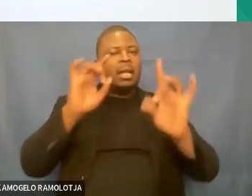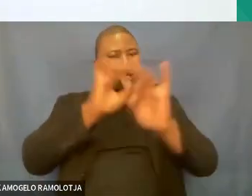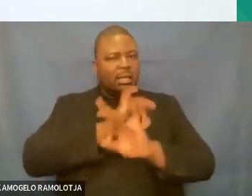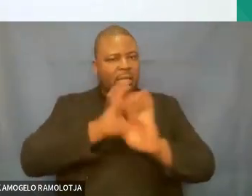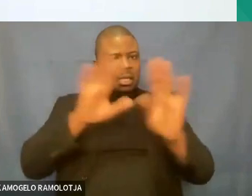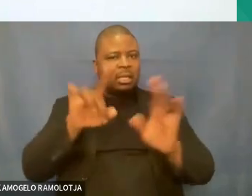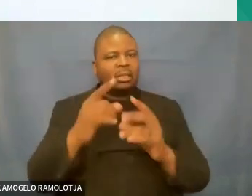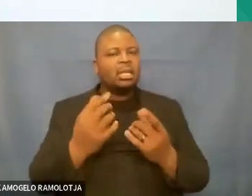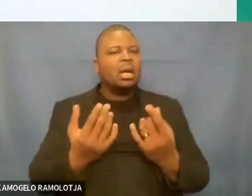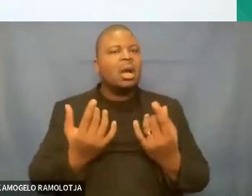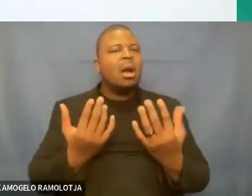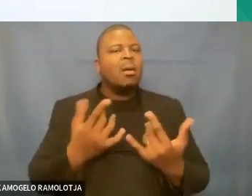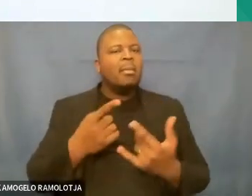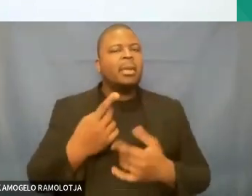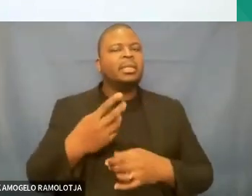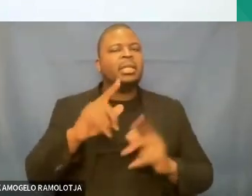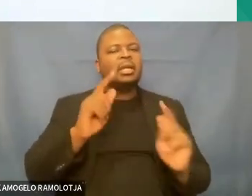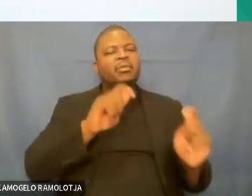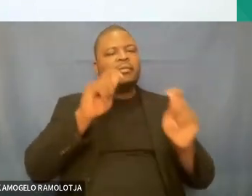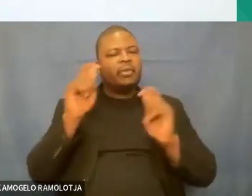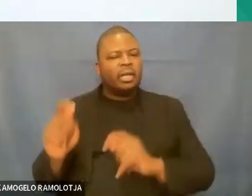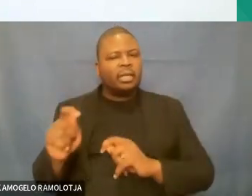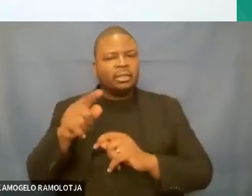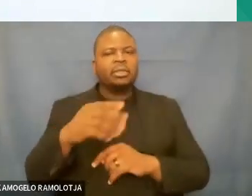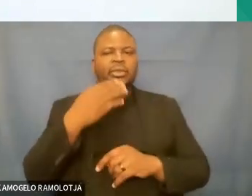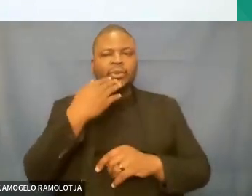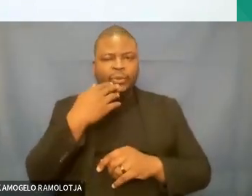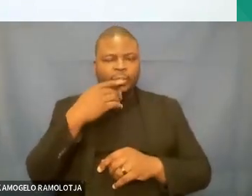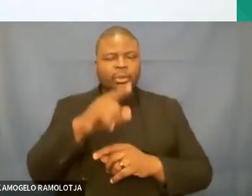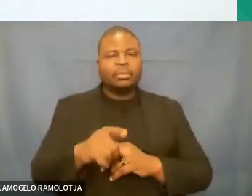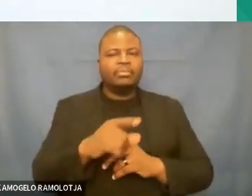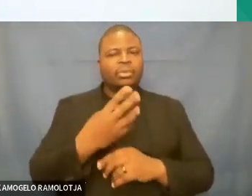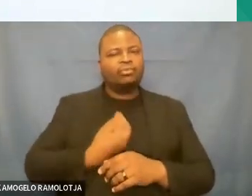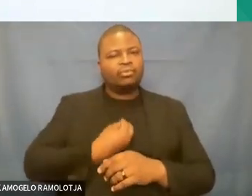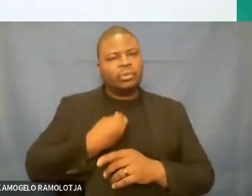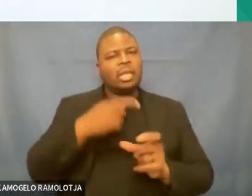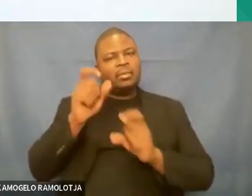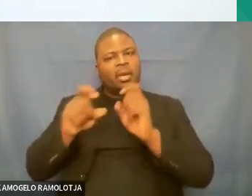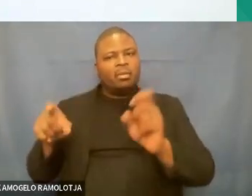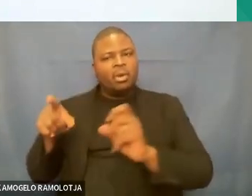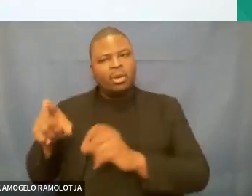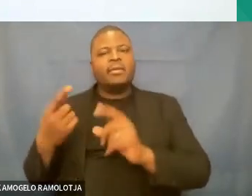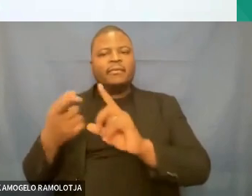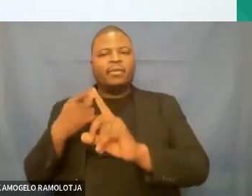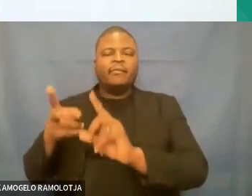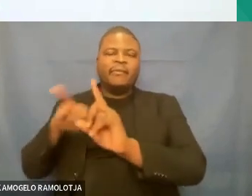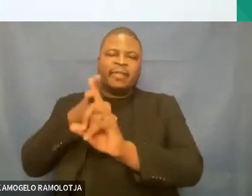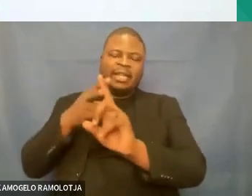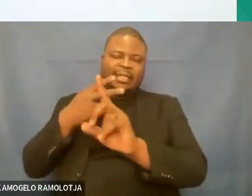for young P-word based against the number of violations. We do